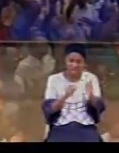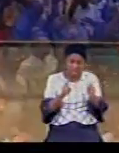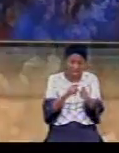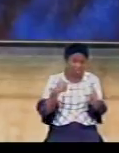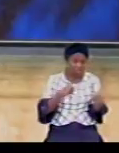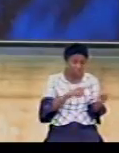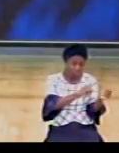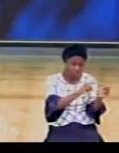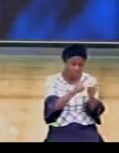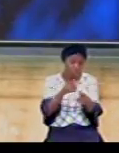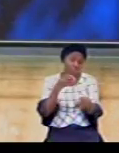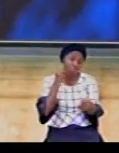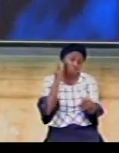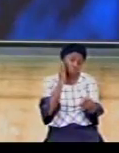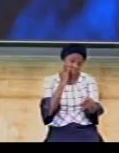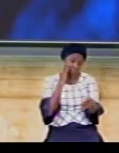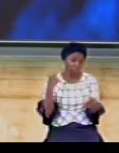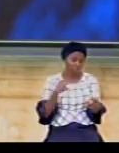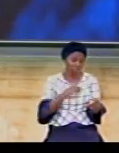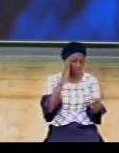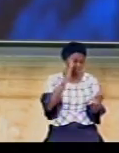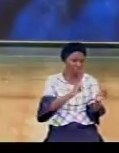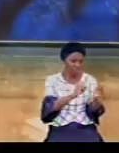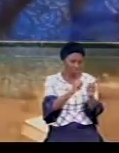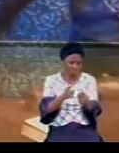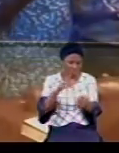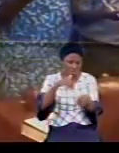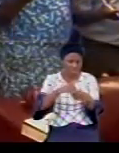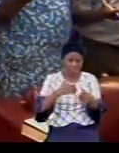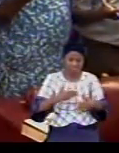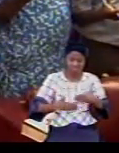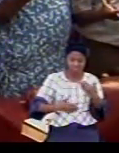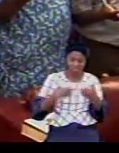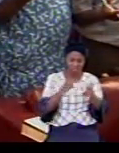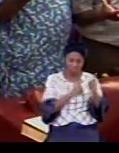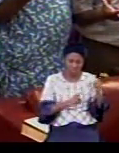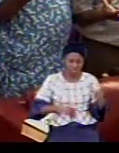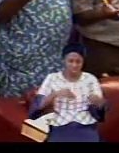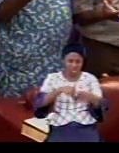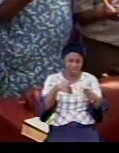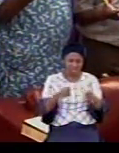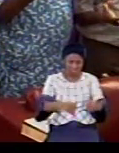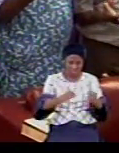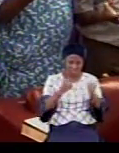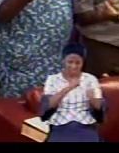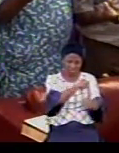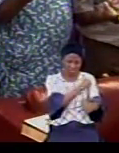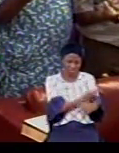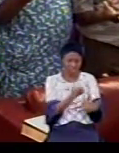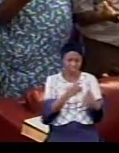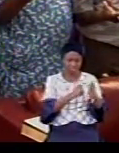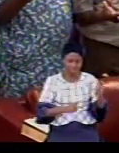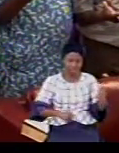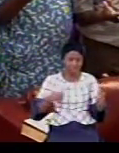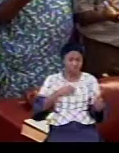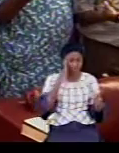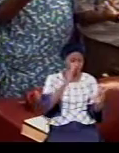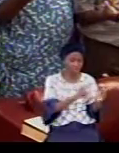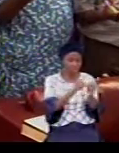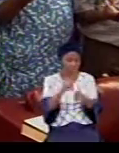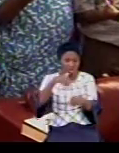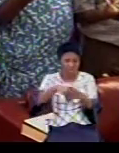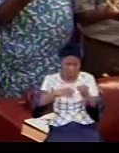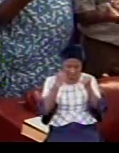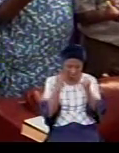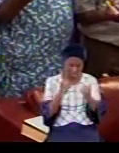go in the joy of the Lord. We go in the strength of the Lord. We go in the power of